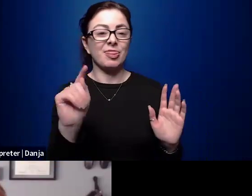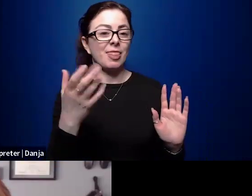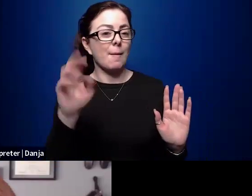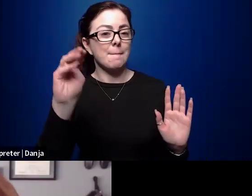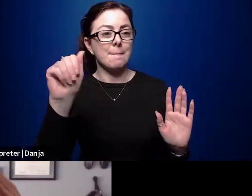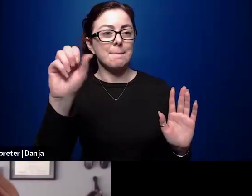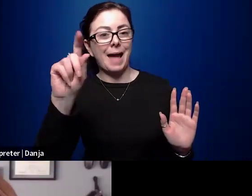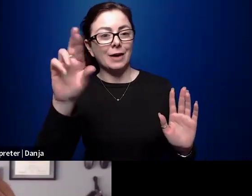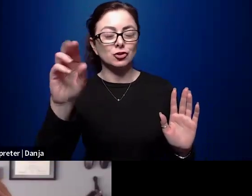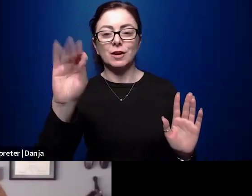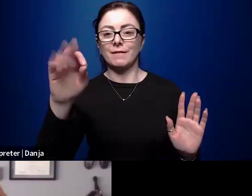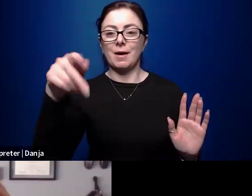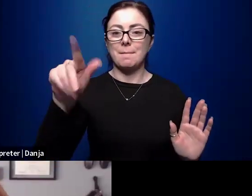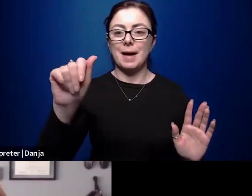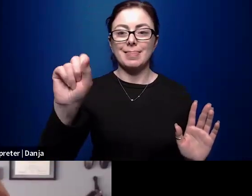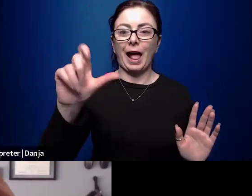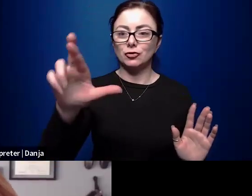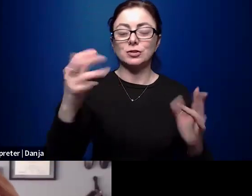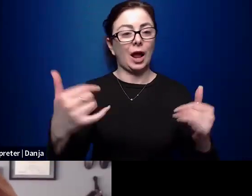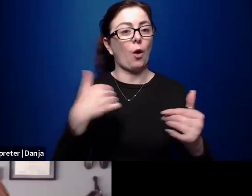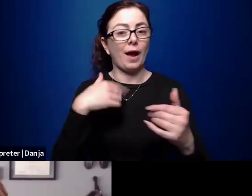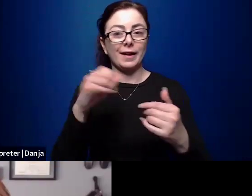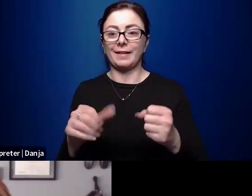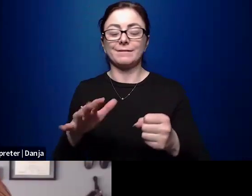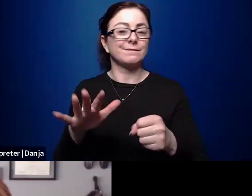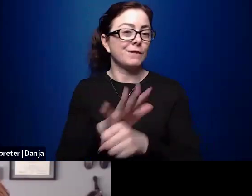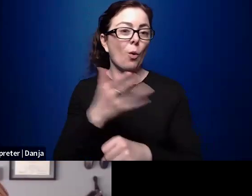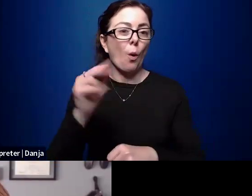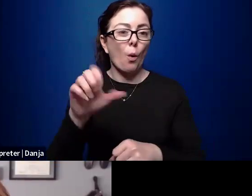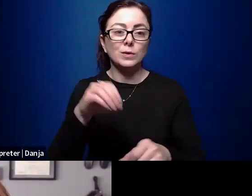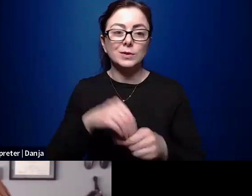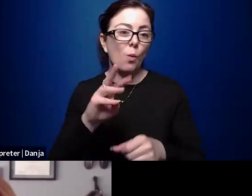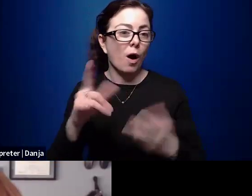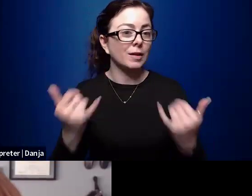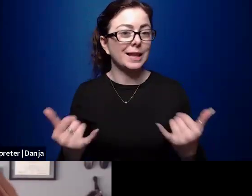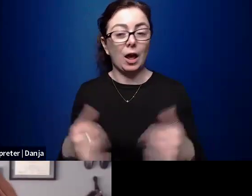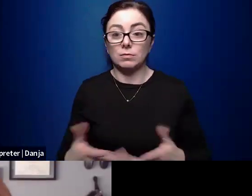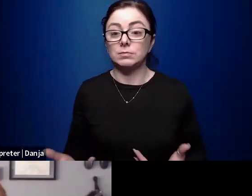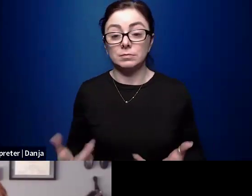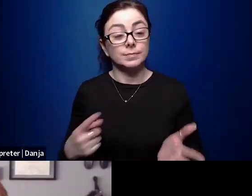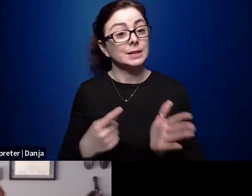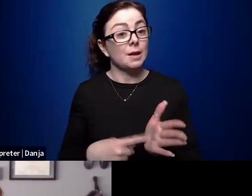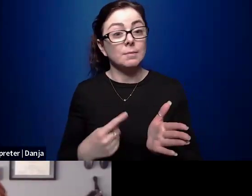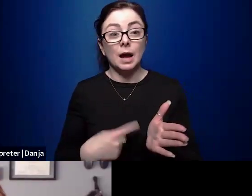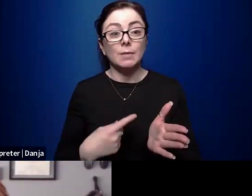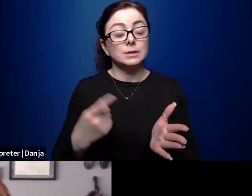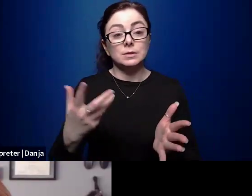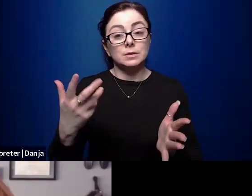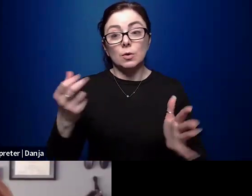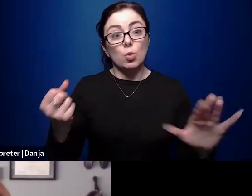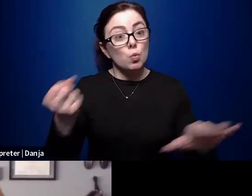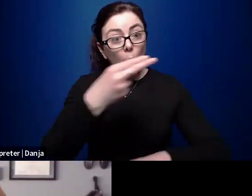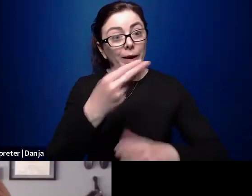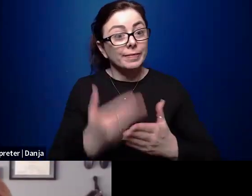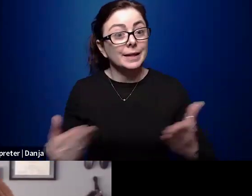I just know how to fill holes in literally any wall. Like it's just, it was a thing. Sometimes you go through a throwing phase and sometimes